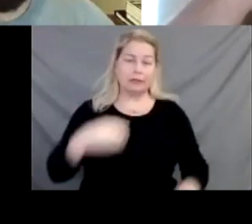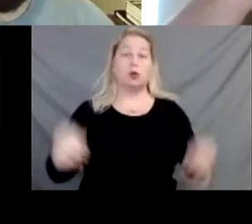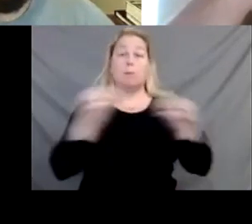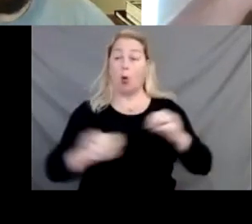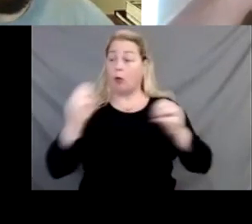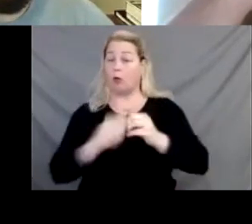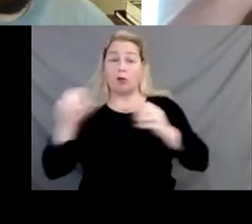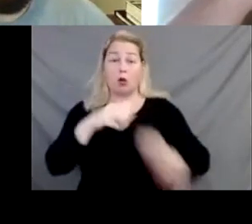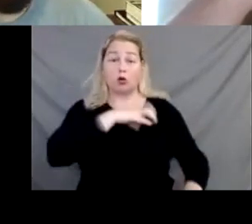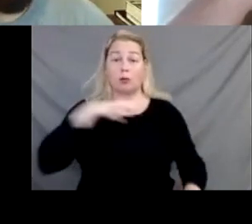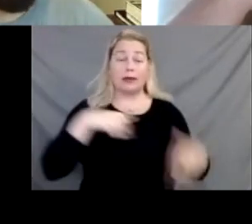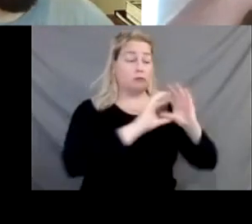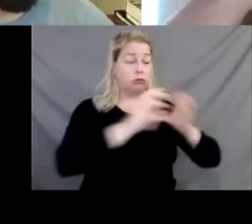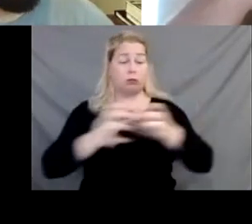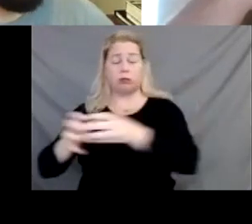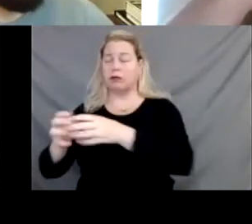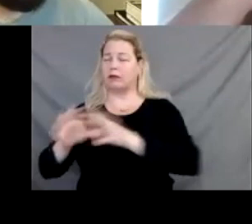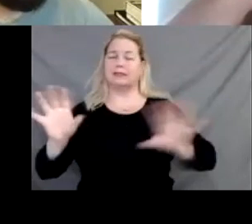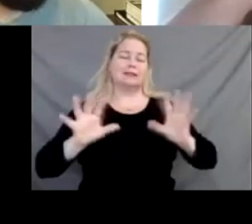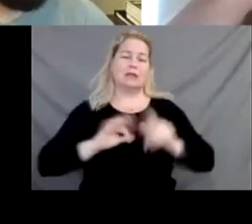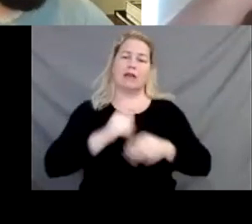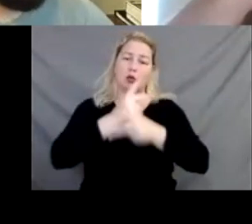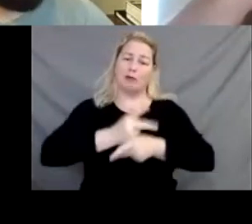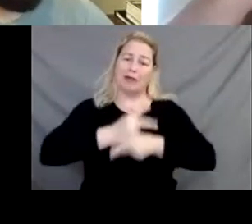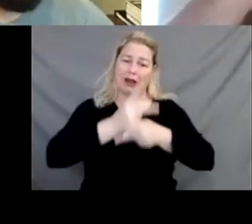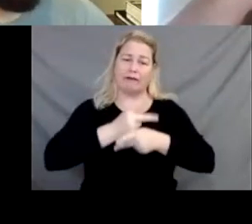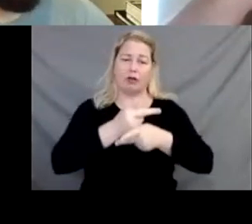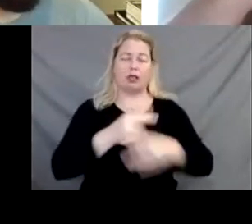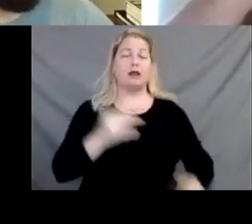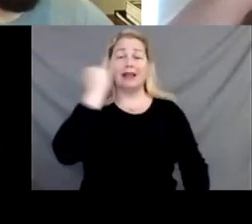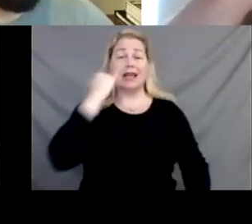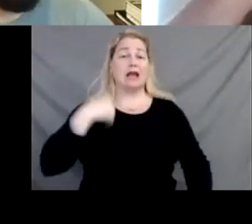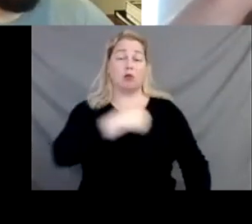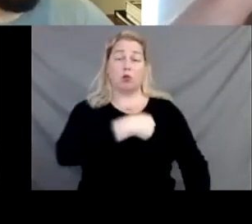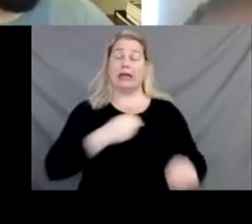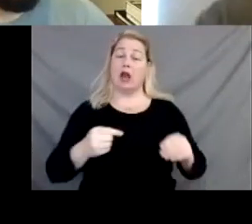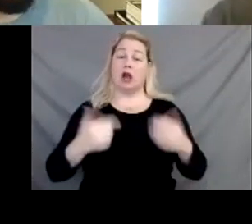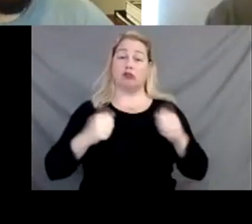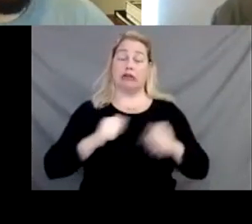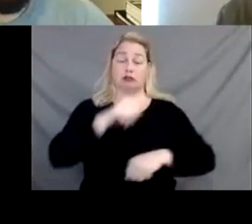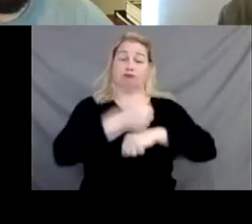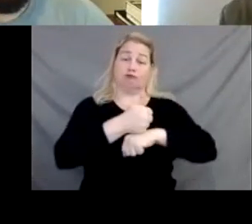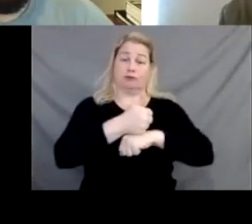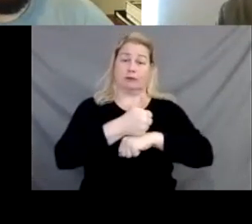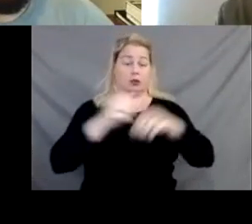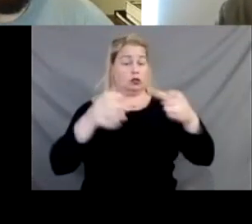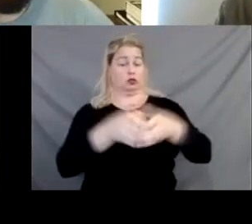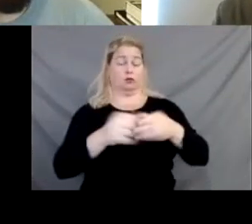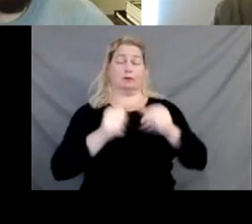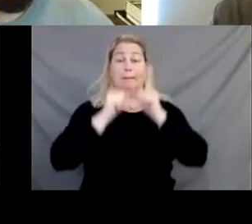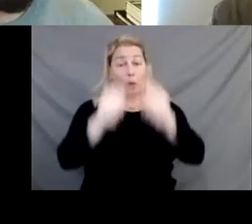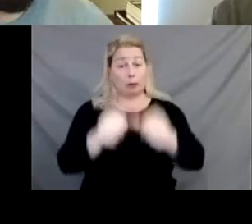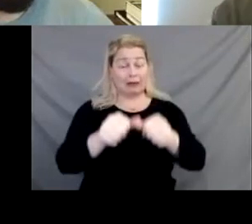really careful about that, given that this isn't meant to be a permanent group, but meant to be an advisory body